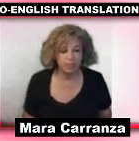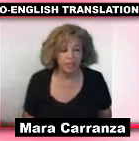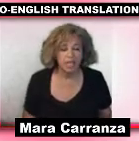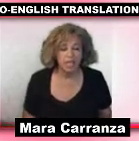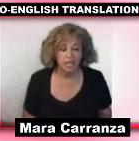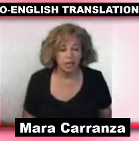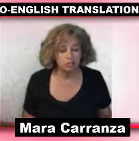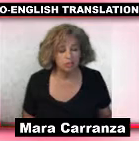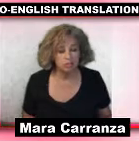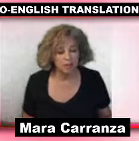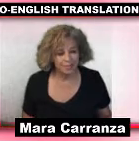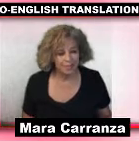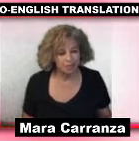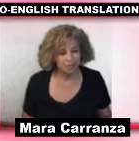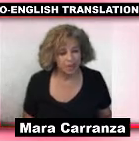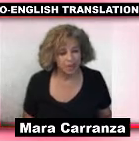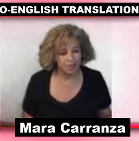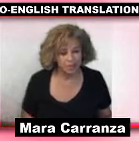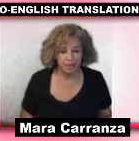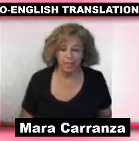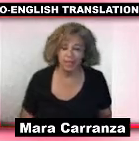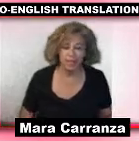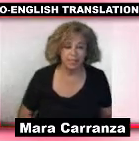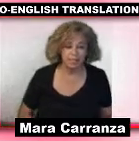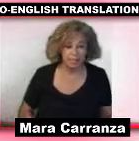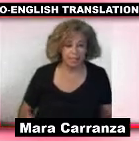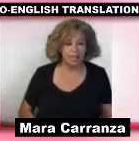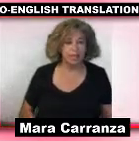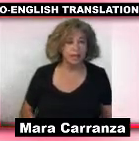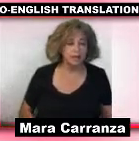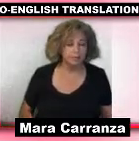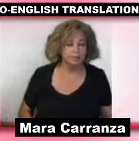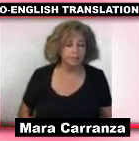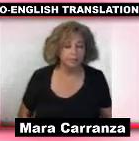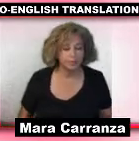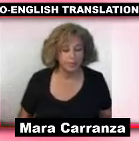la And also Marcelo Ebrard, he is the